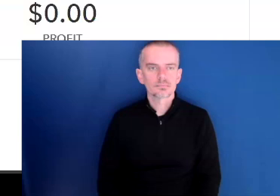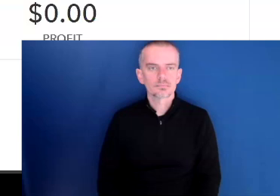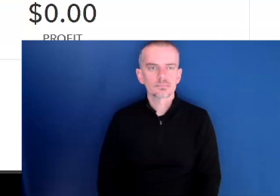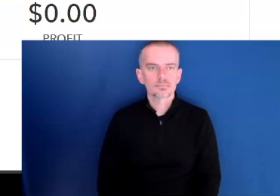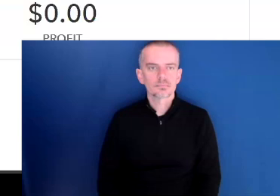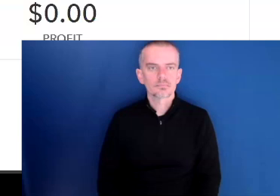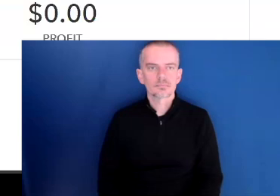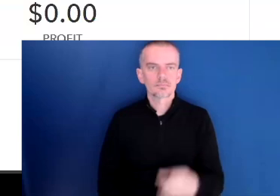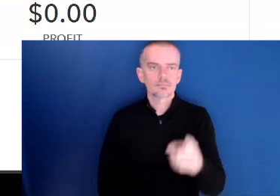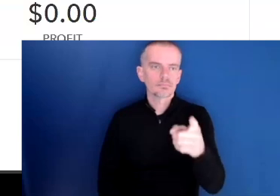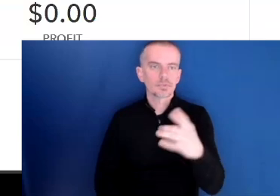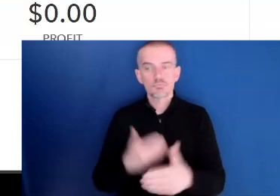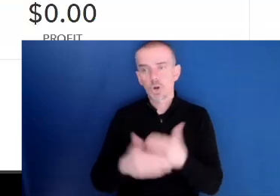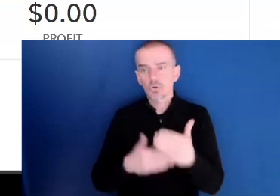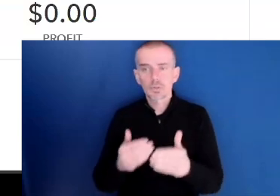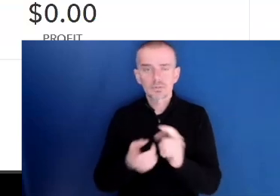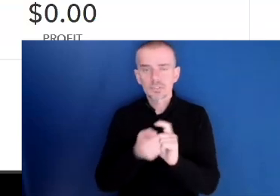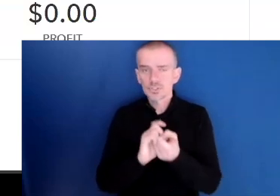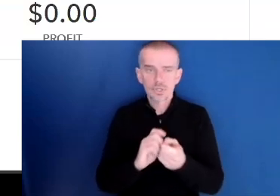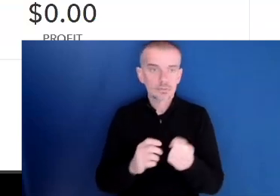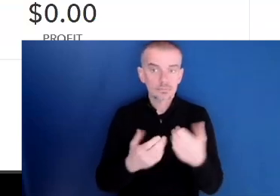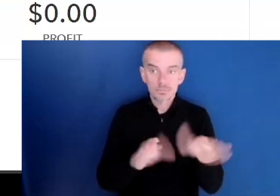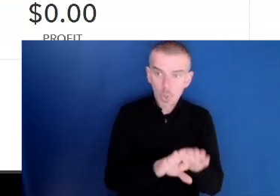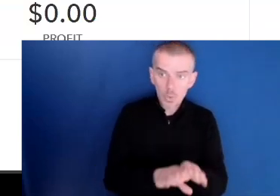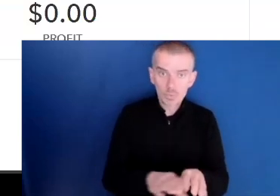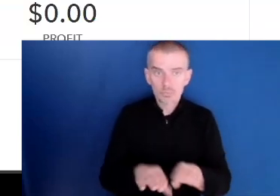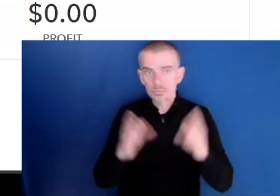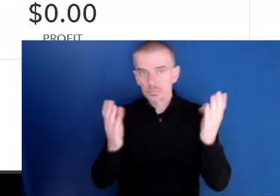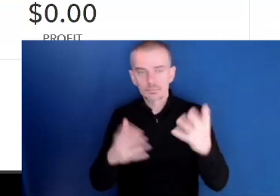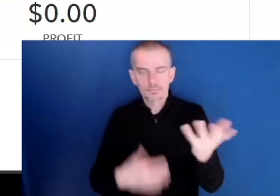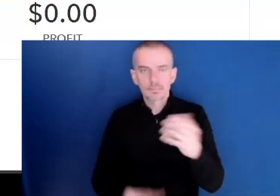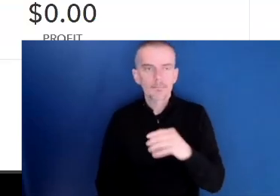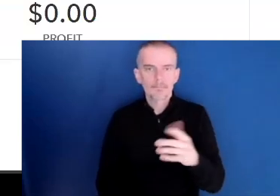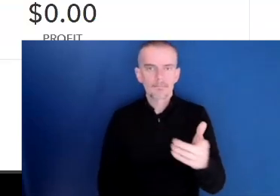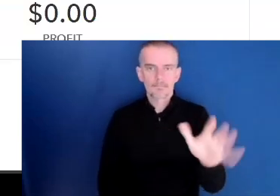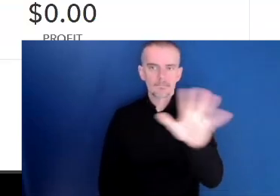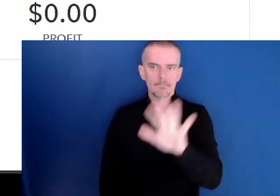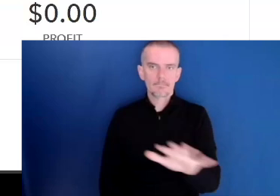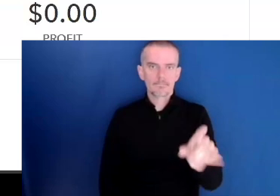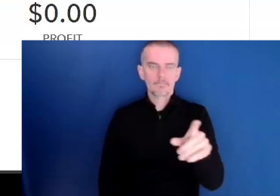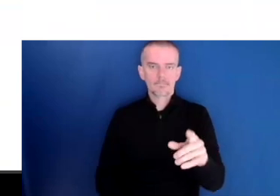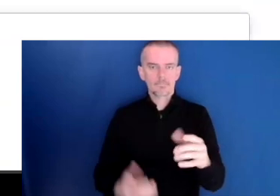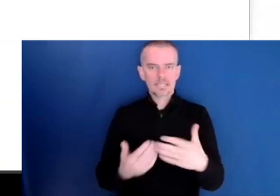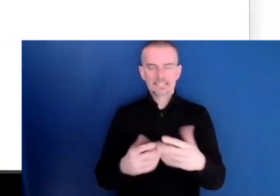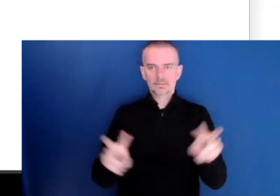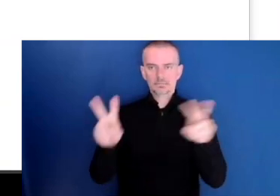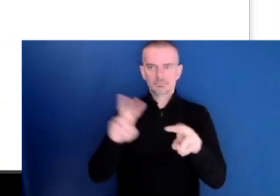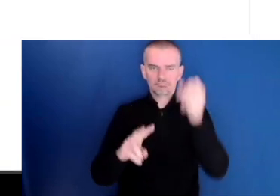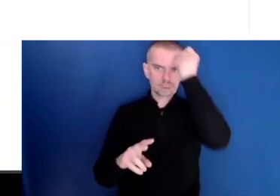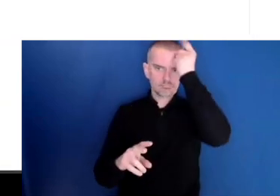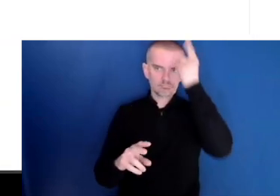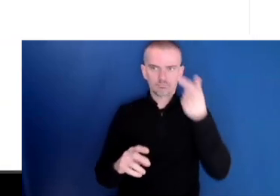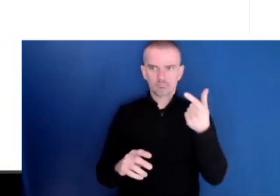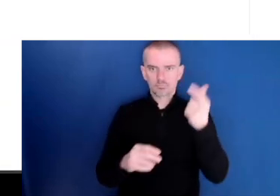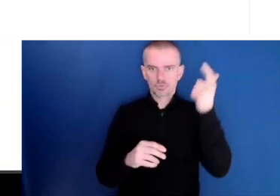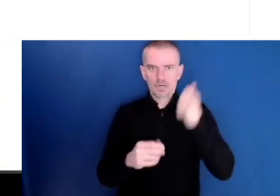if it's closed out, right? So this is a great way to kind of visualize what's going on with the grant and the timeline. You can also use the